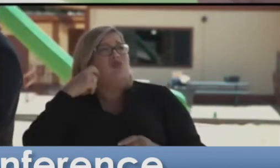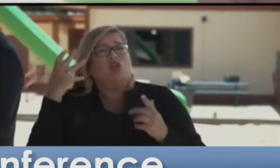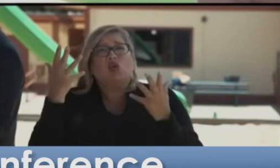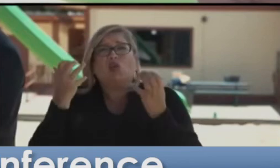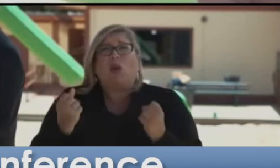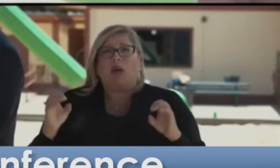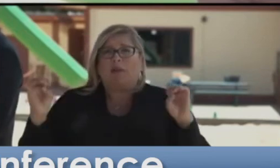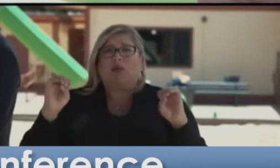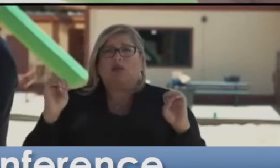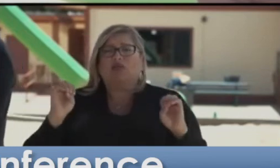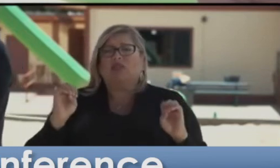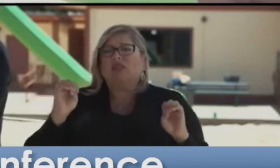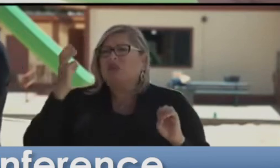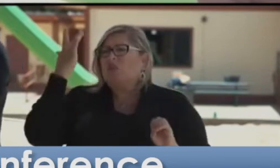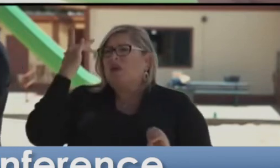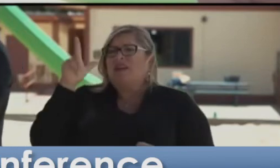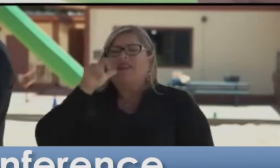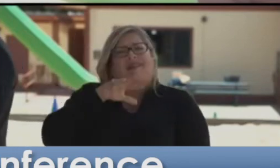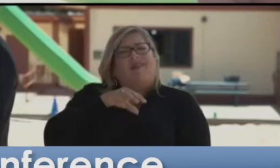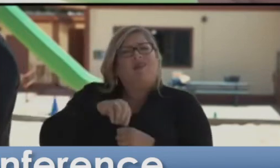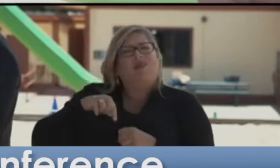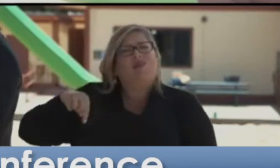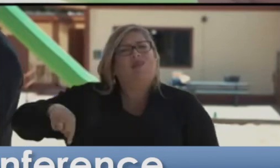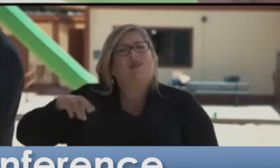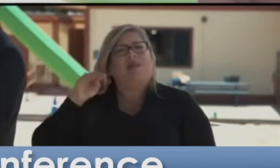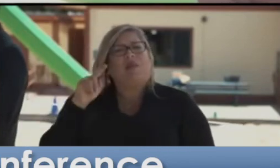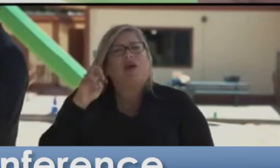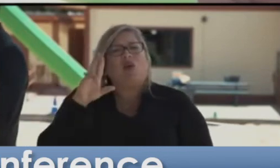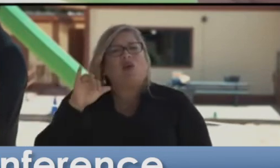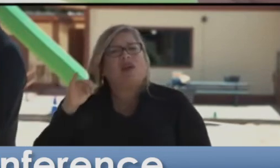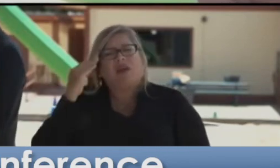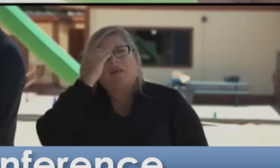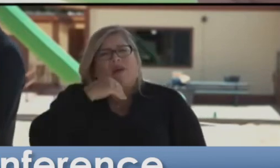why Monterey County is not in this list? Yeah, we're looking